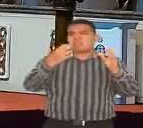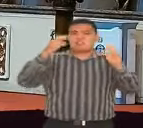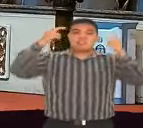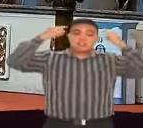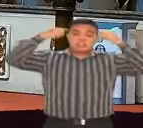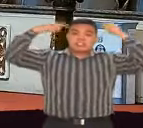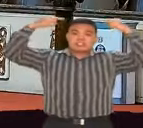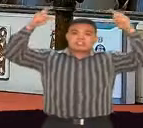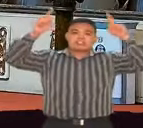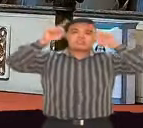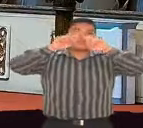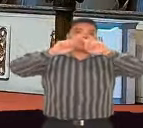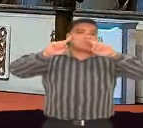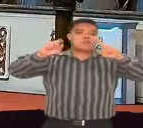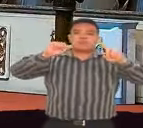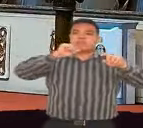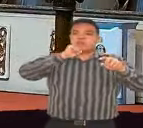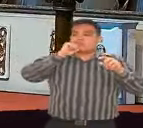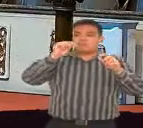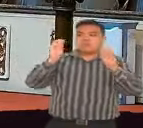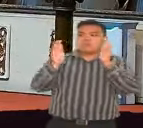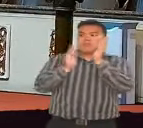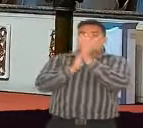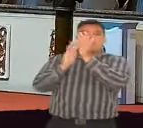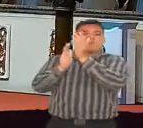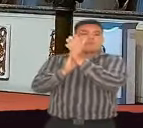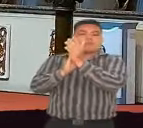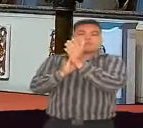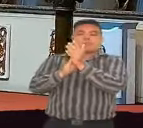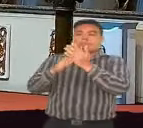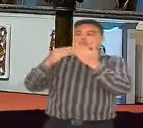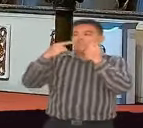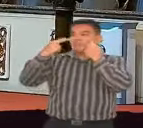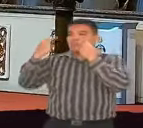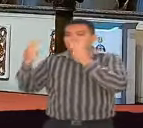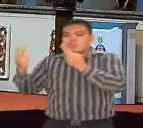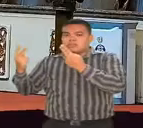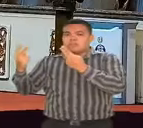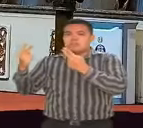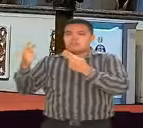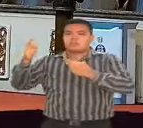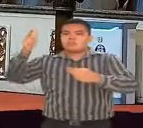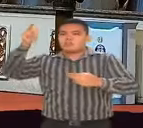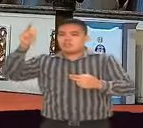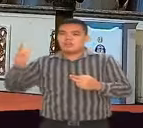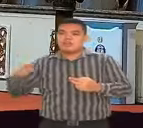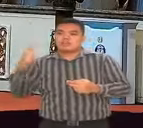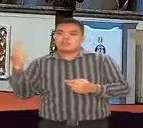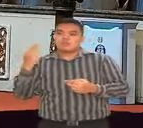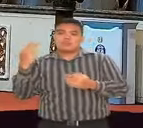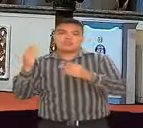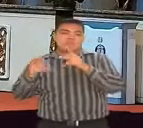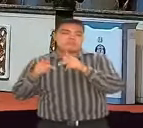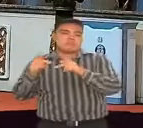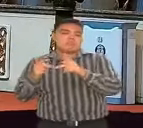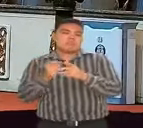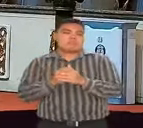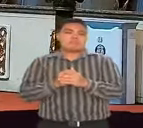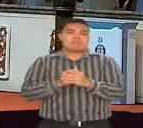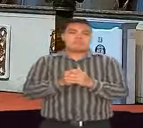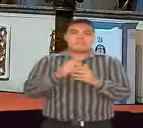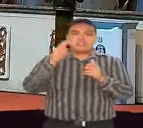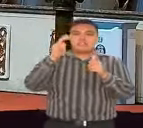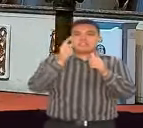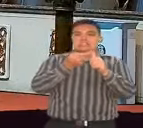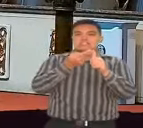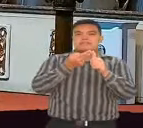God has accomplished through the man or through the person. First of all, God uses common people. Secondly,